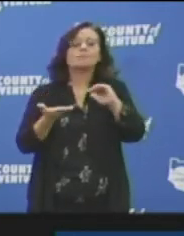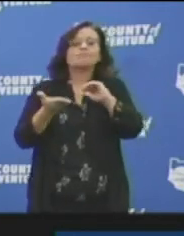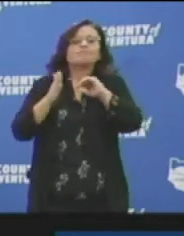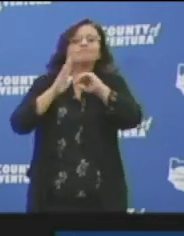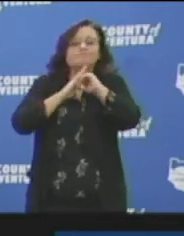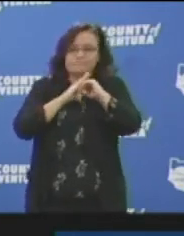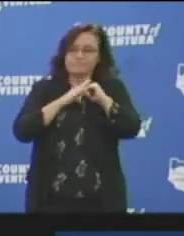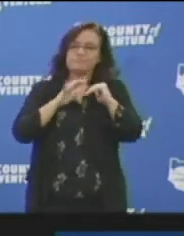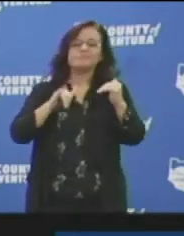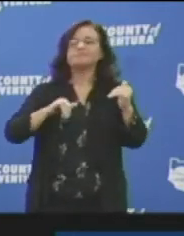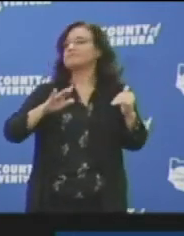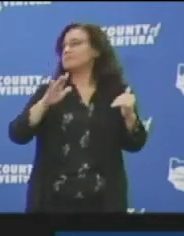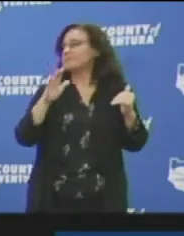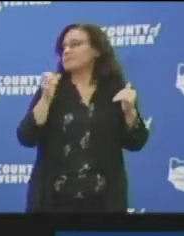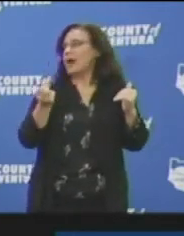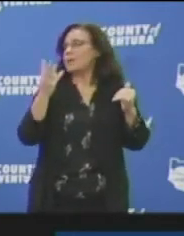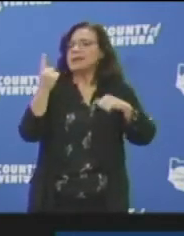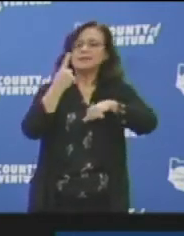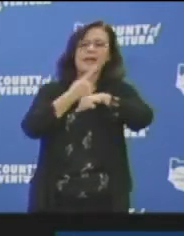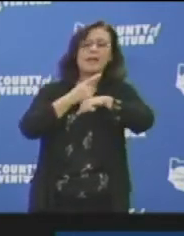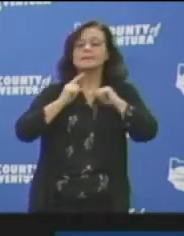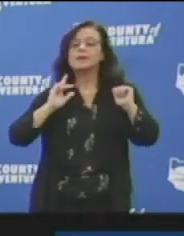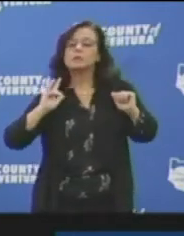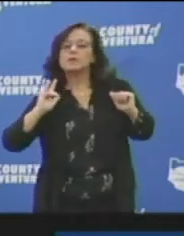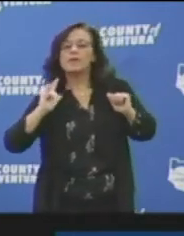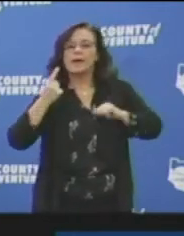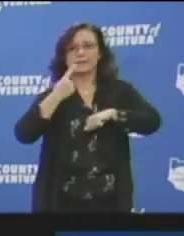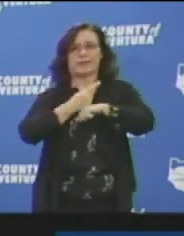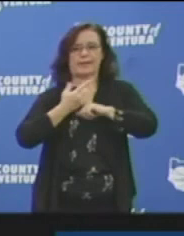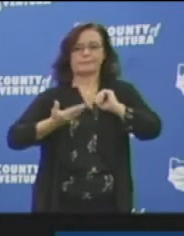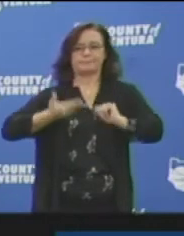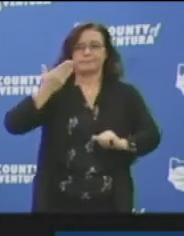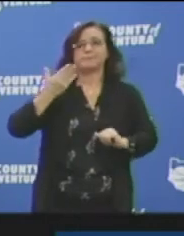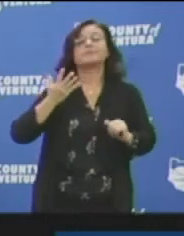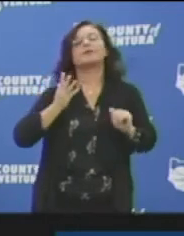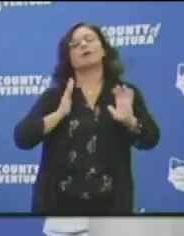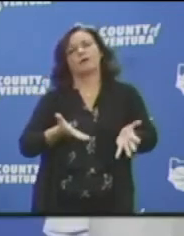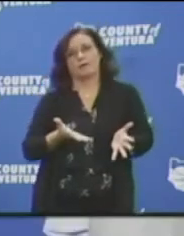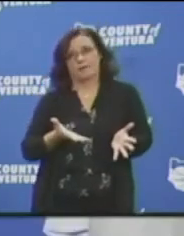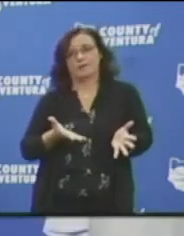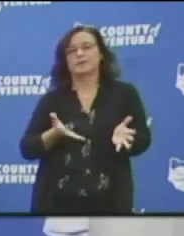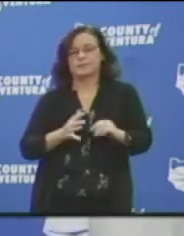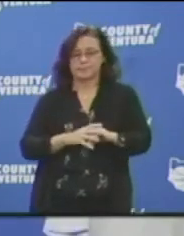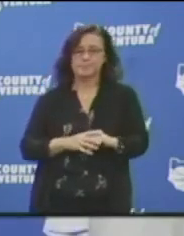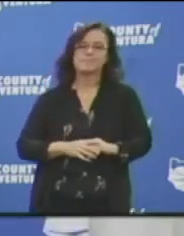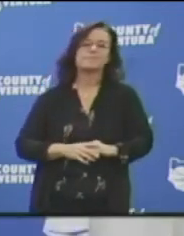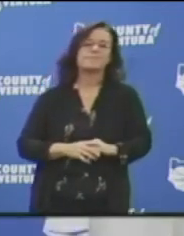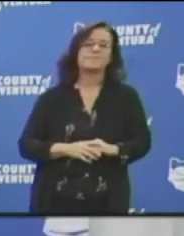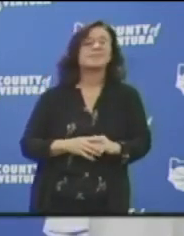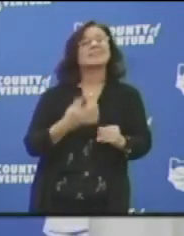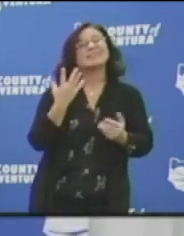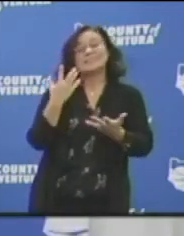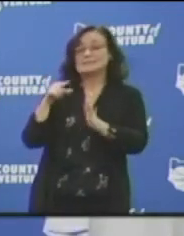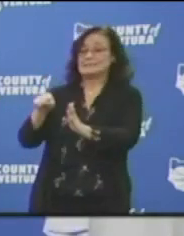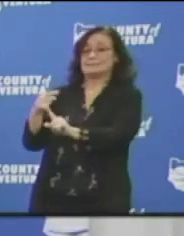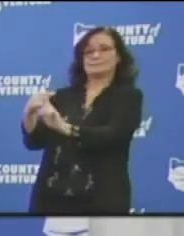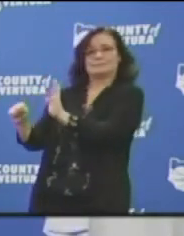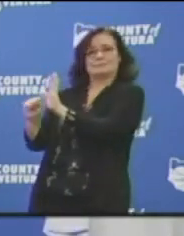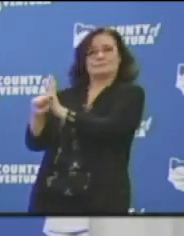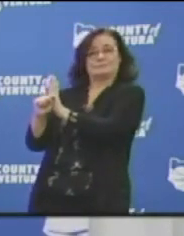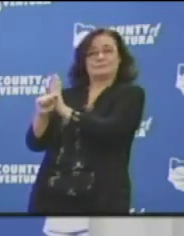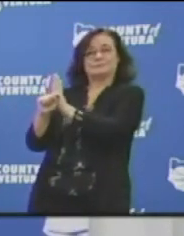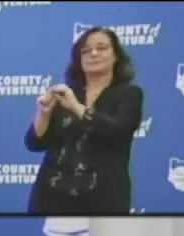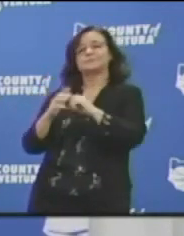this surge. Now, pessimism. I hate to use this word in association with pessimism, but I